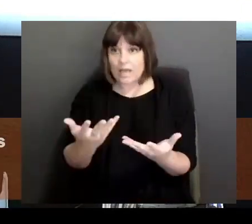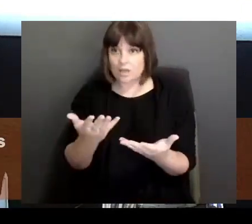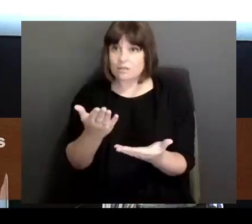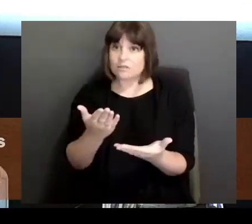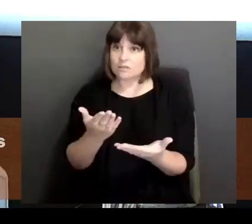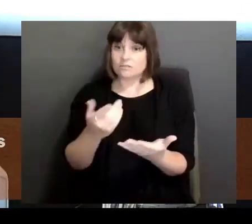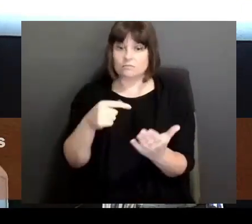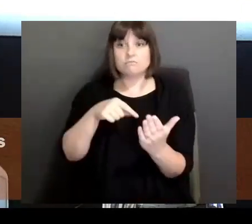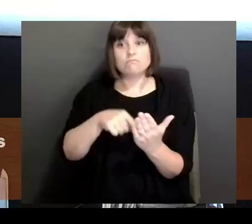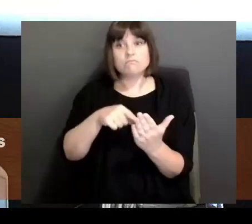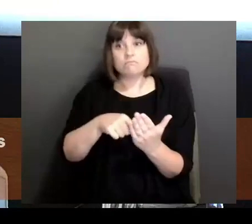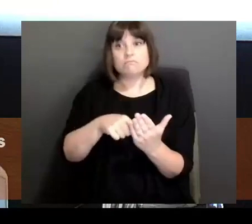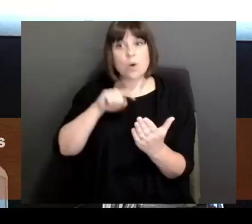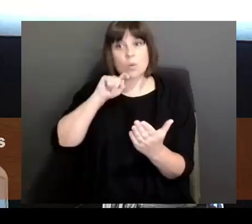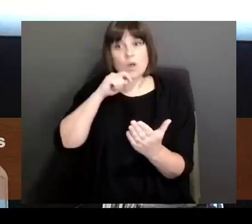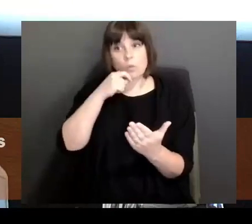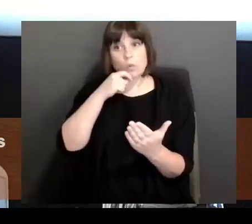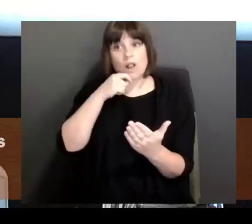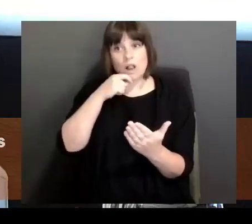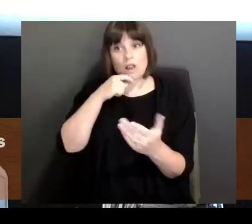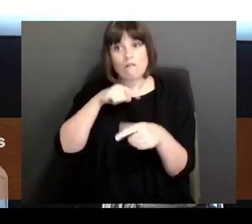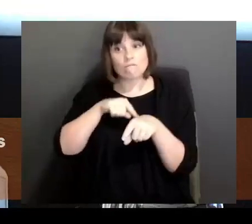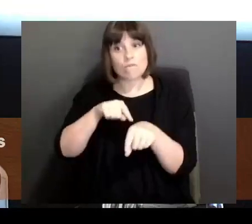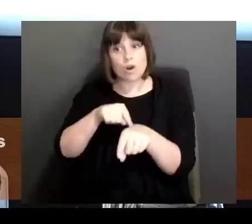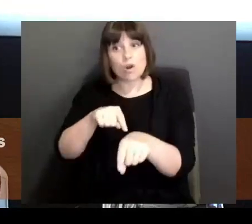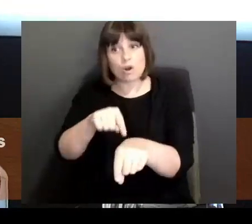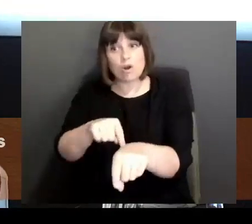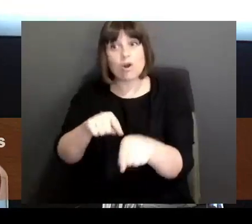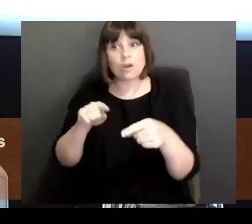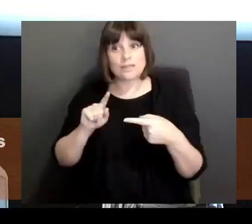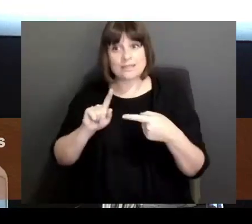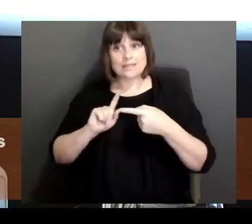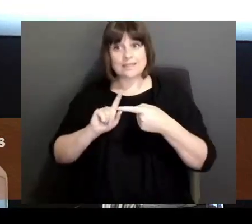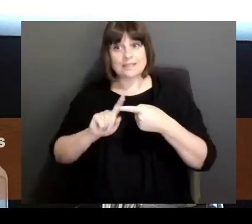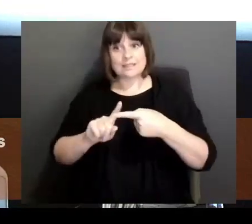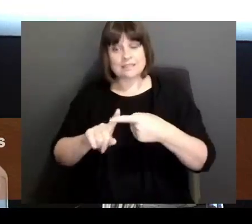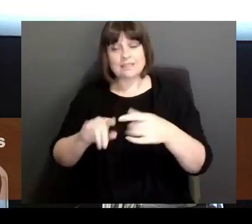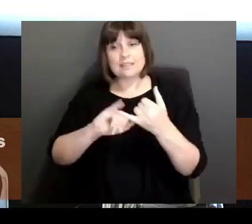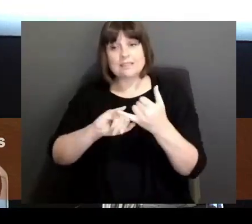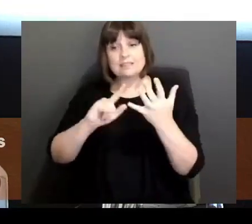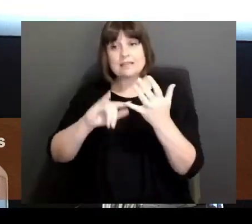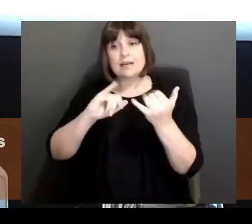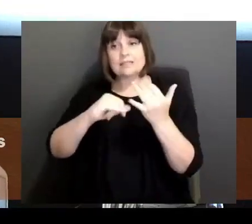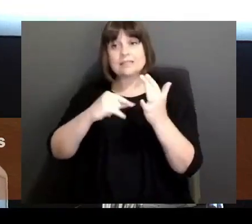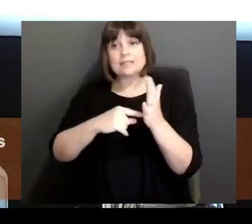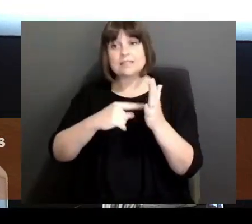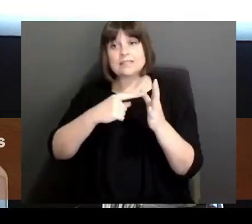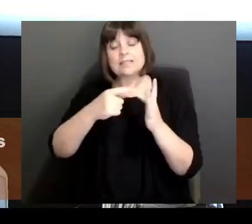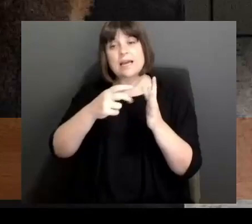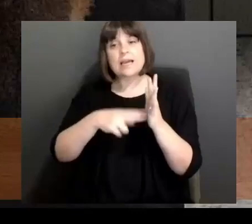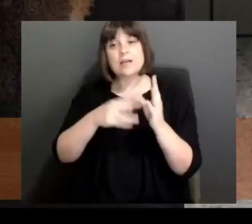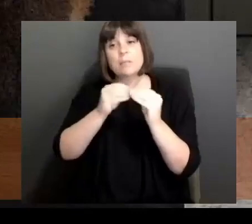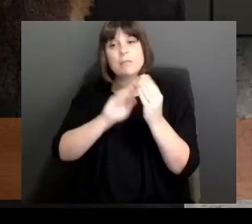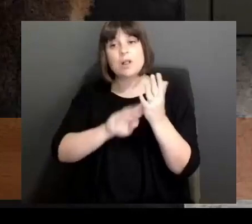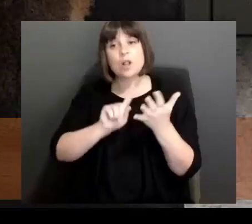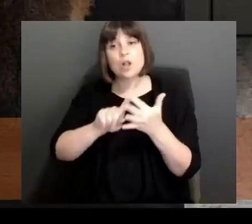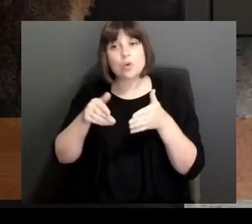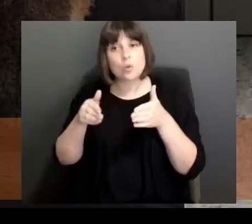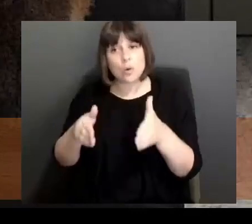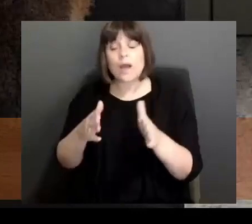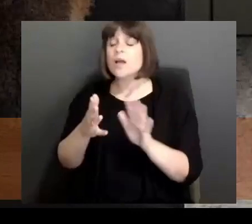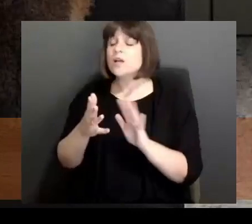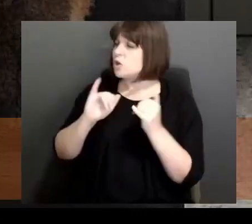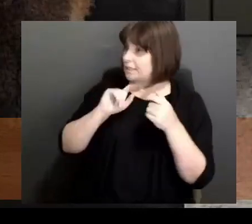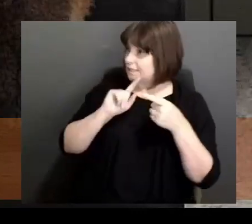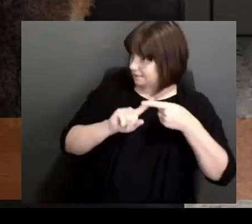these activities are done, in this case, in a sustainable way. So sustainable meaning that they will be